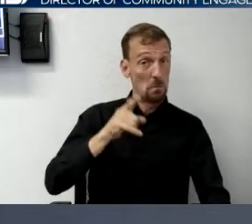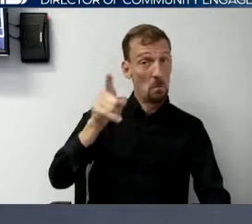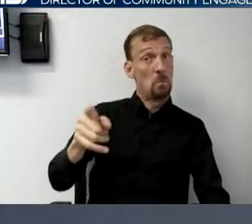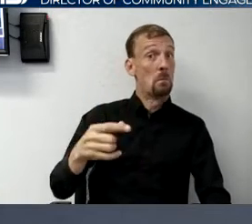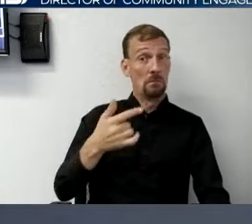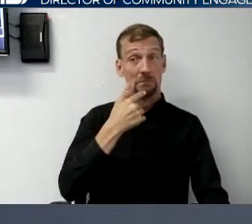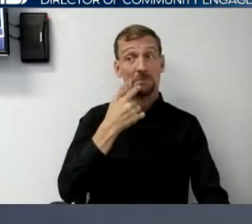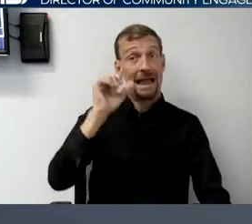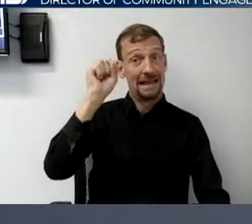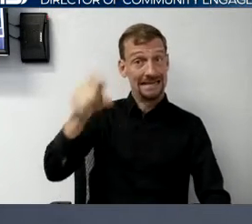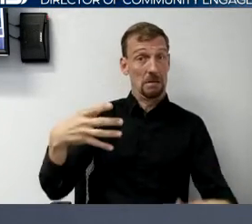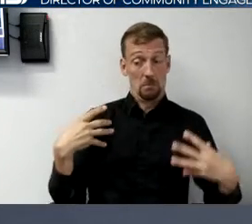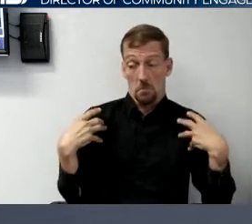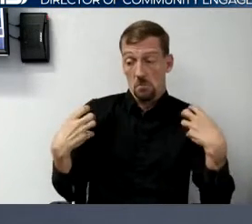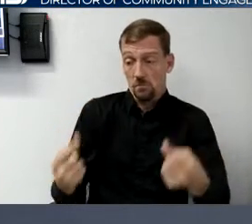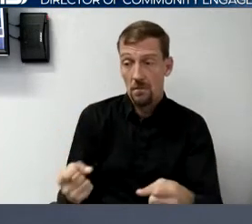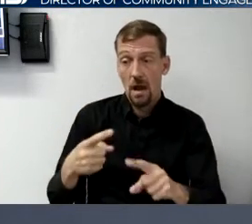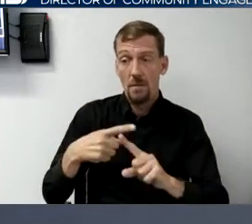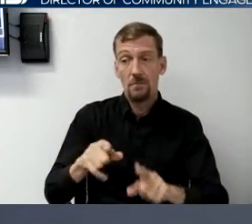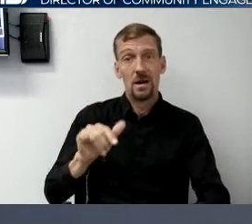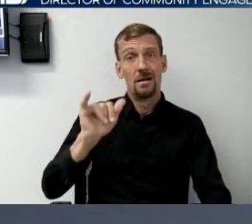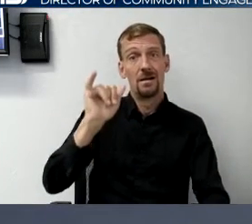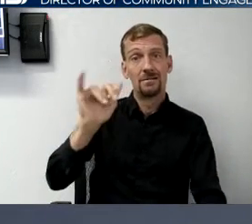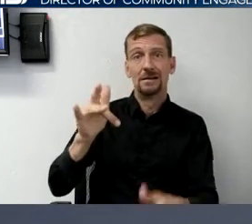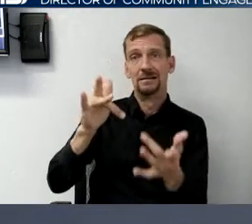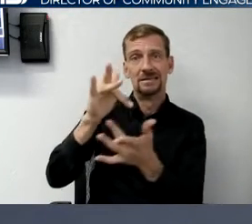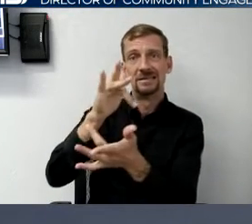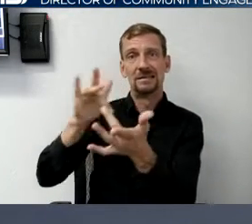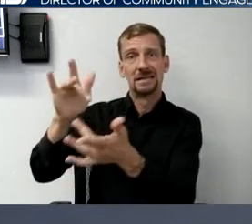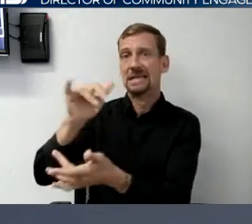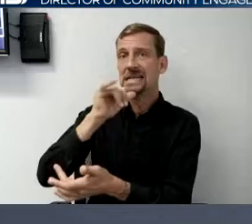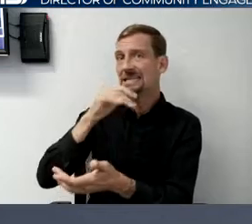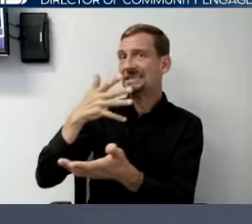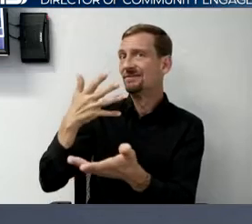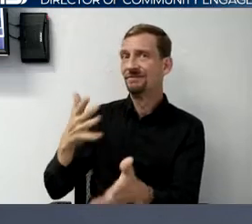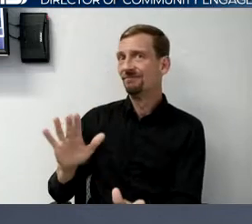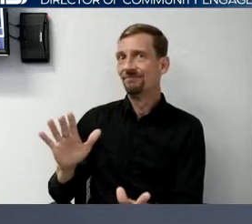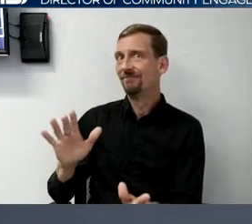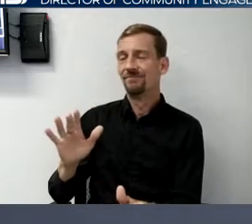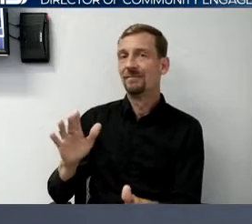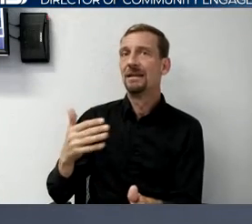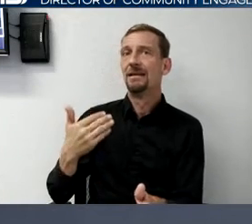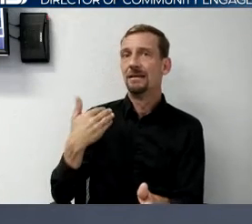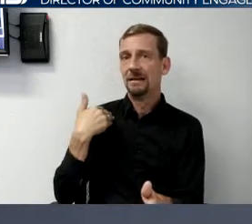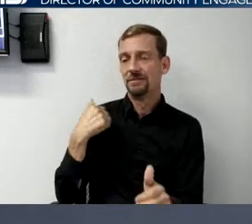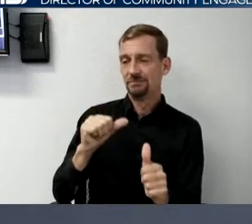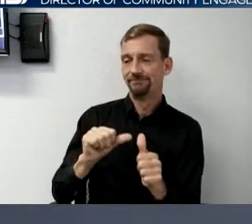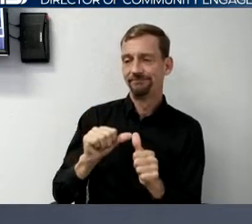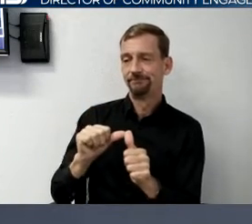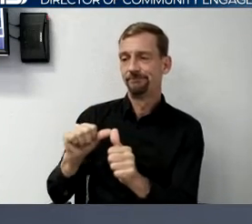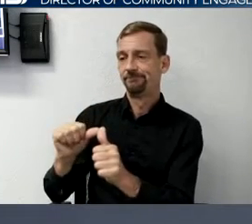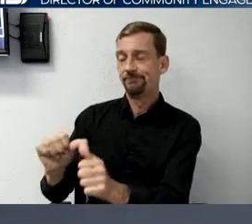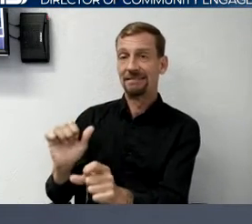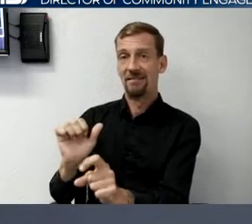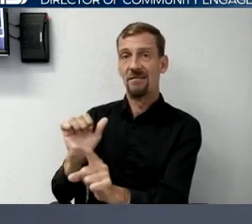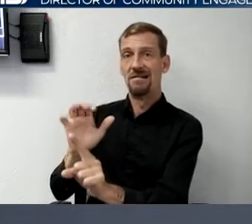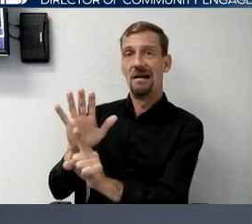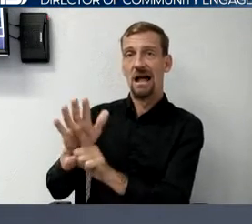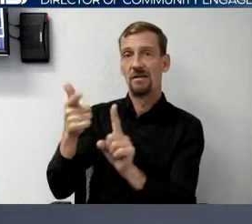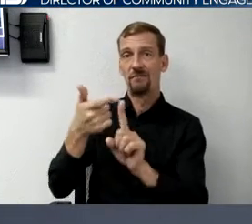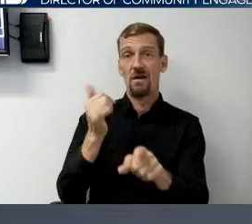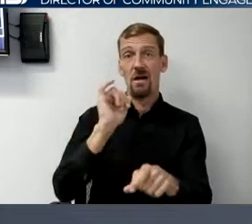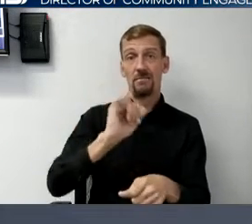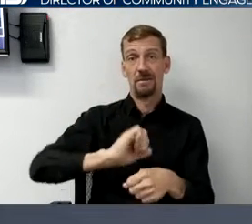that a lot of times that journey is not over yet, that there are lasting effects of having the